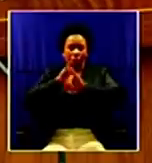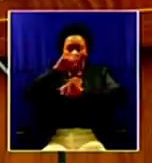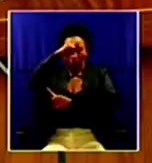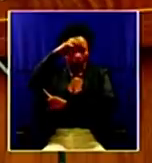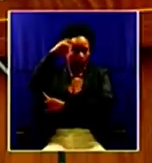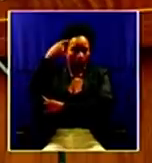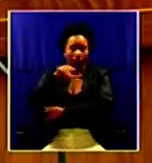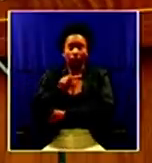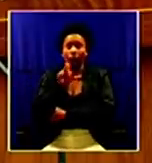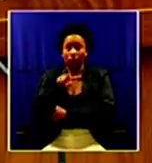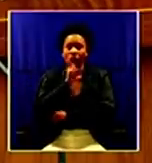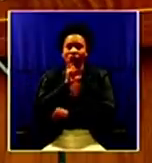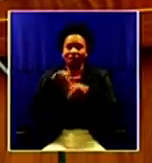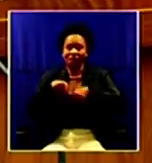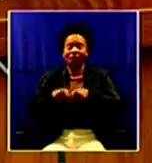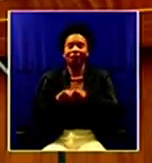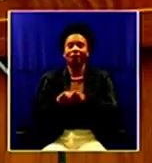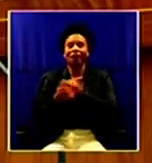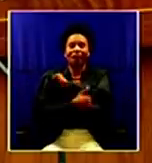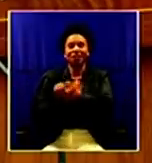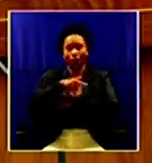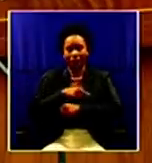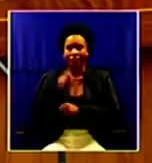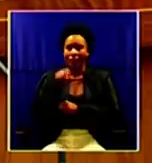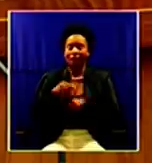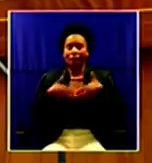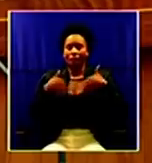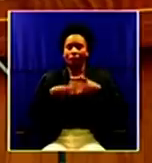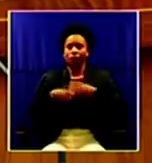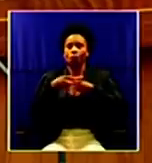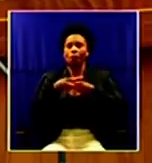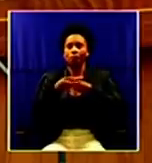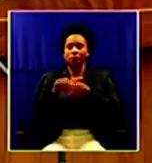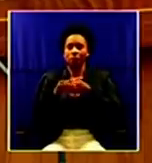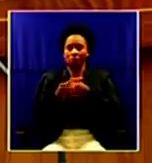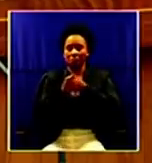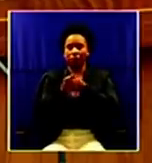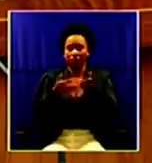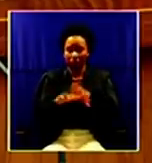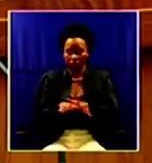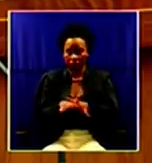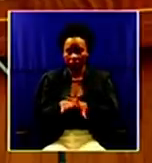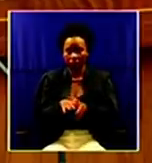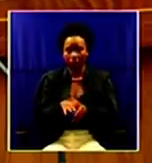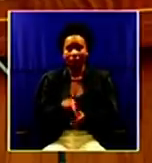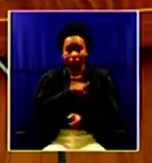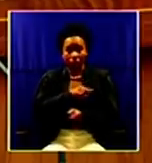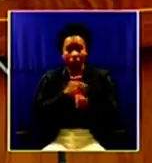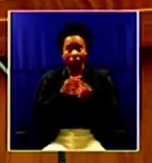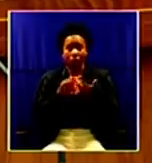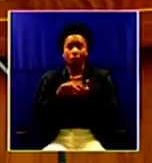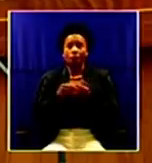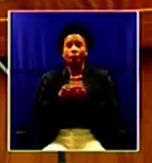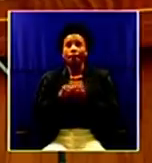can lead to negative social and health outcomes. Consumers do react to price increases, and